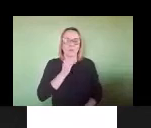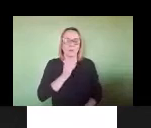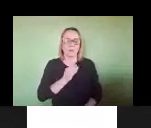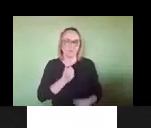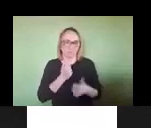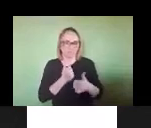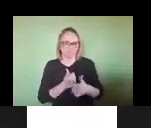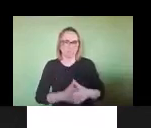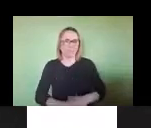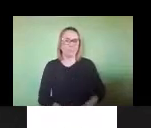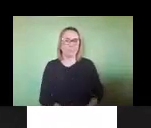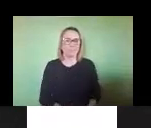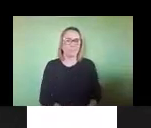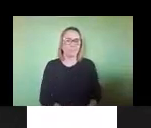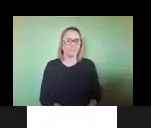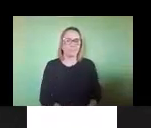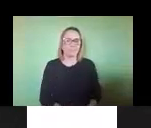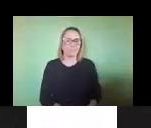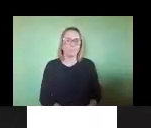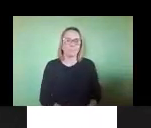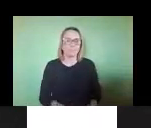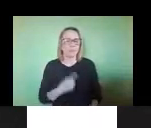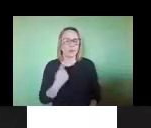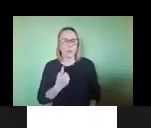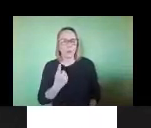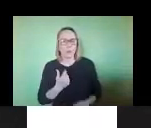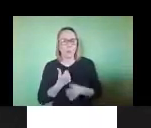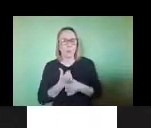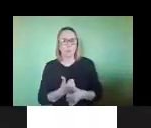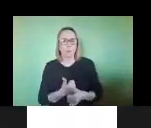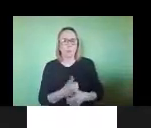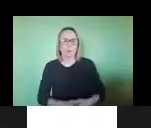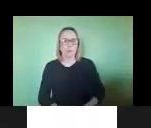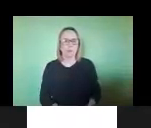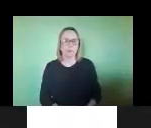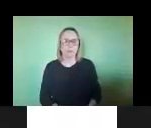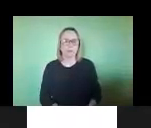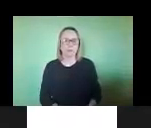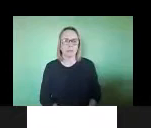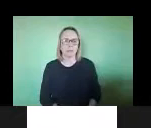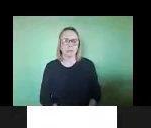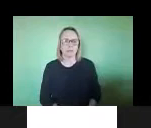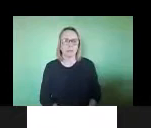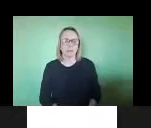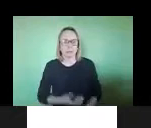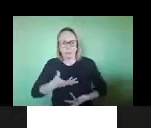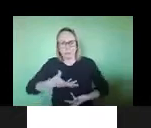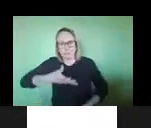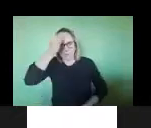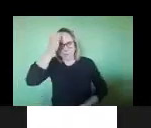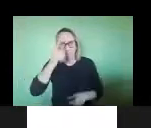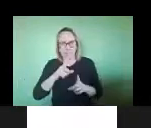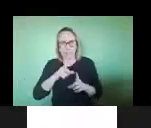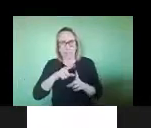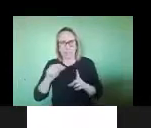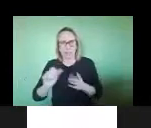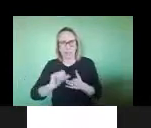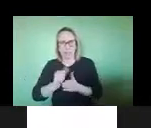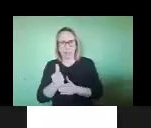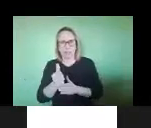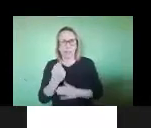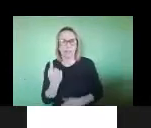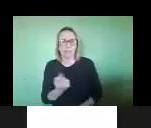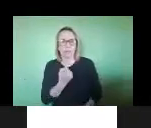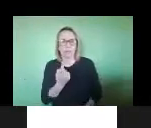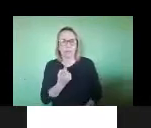eh? Right, so who's supported you with learning your digital skills and using